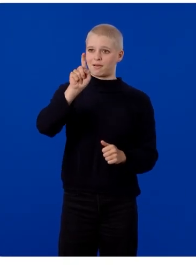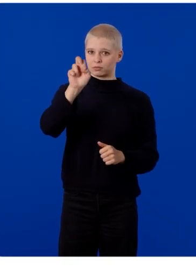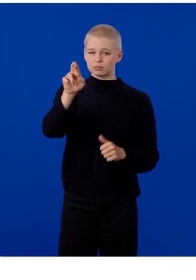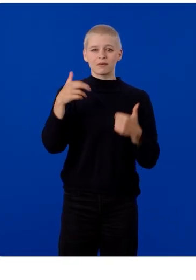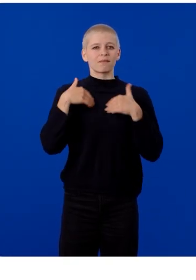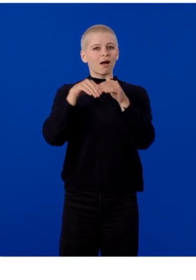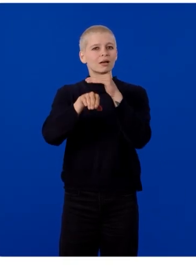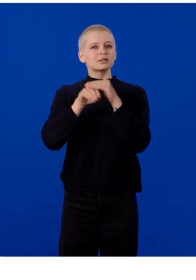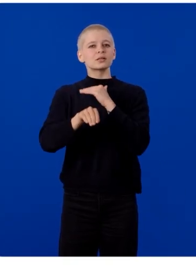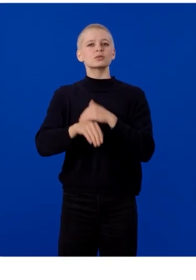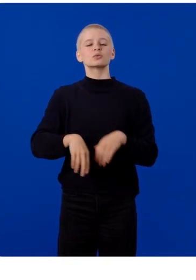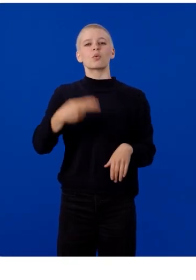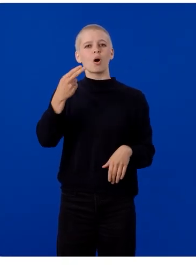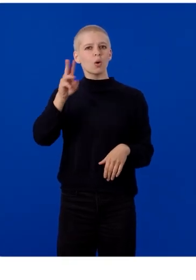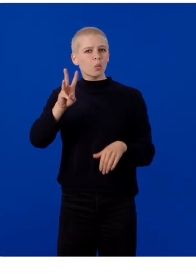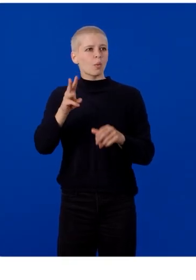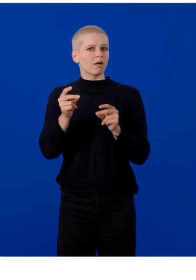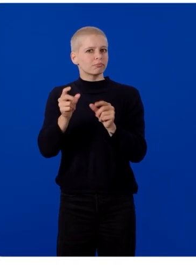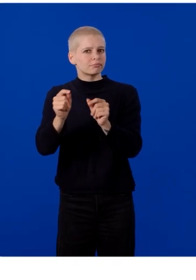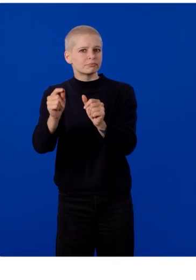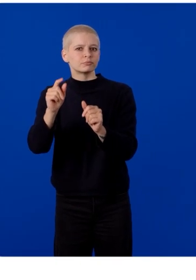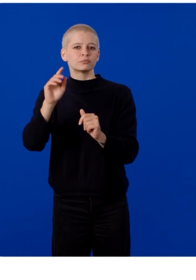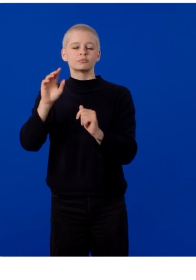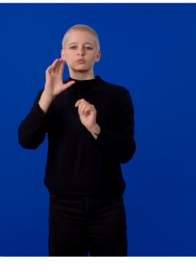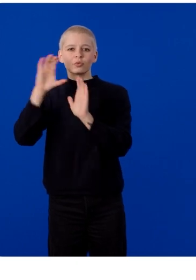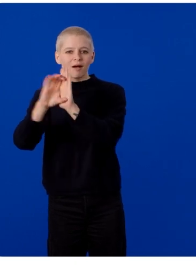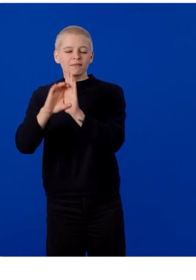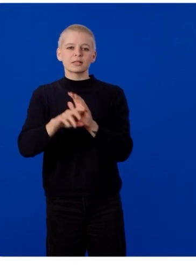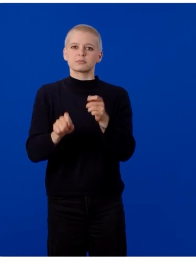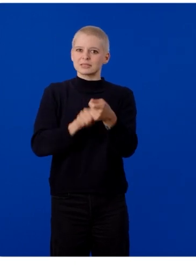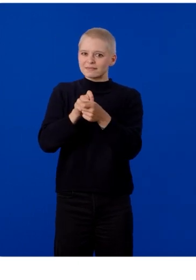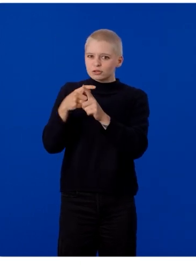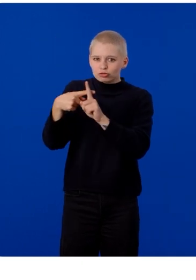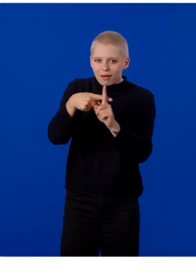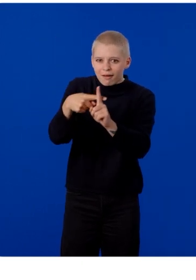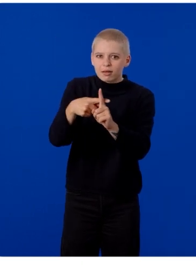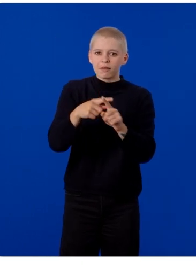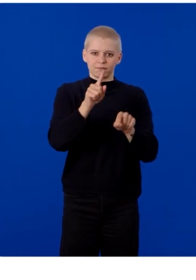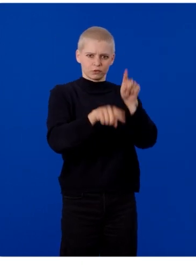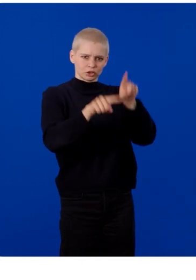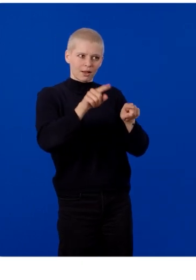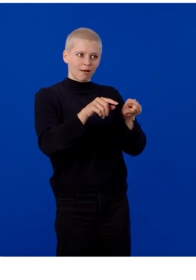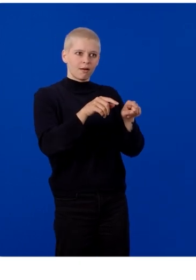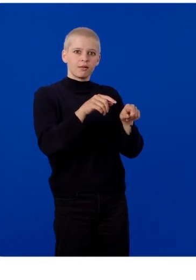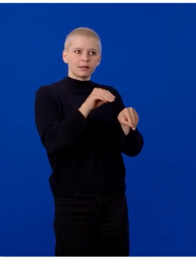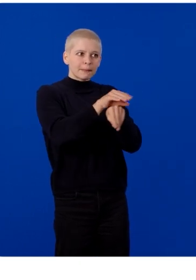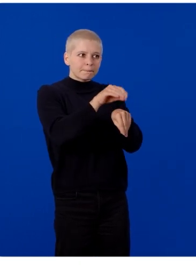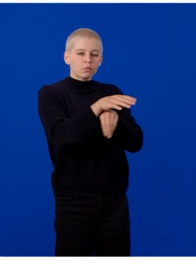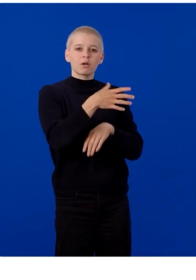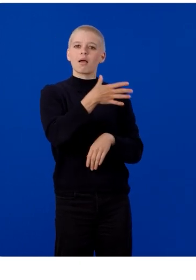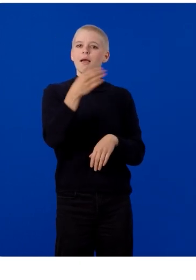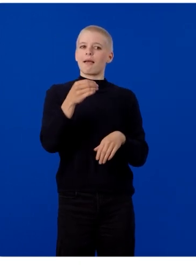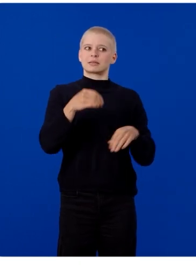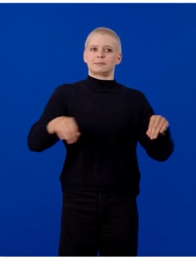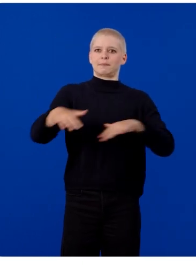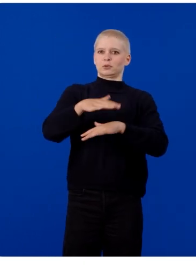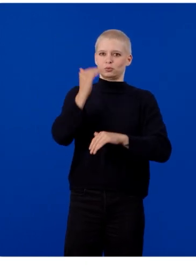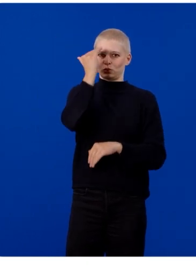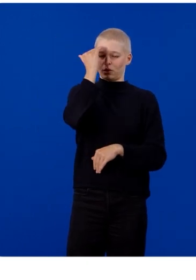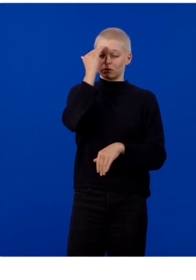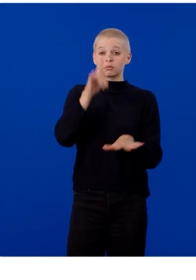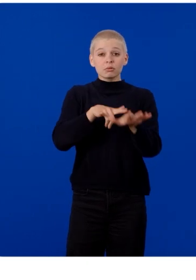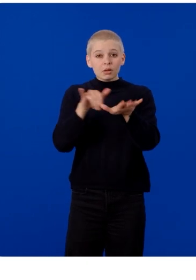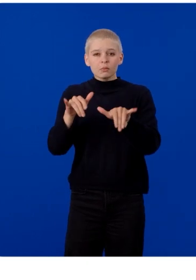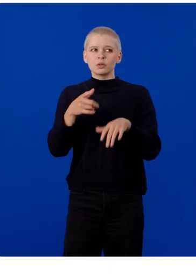to hardware-accelerated graphics, precise tracking, versatile input, and spatial awareness, all while staying